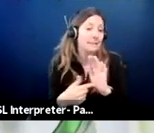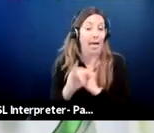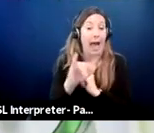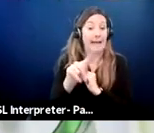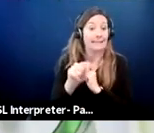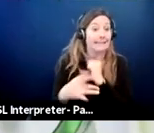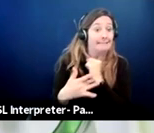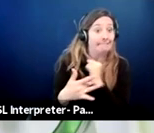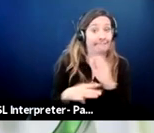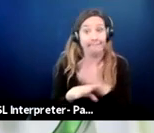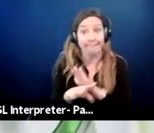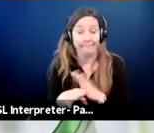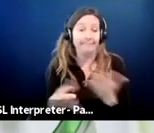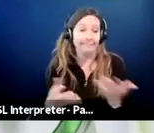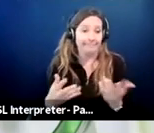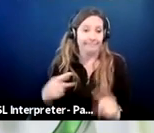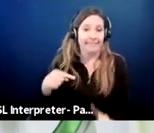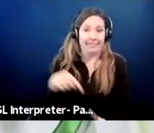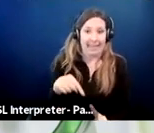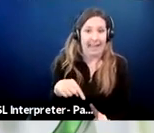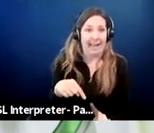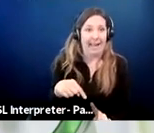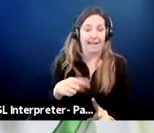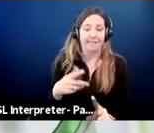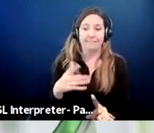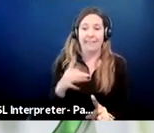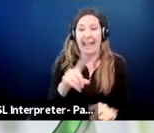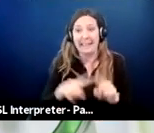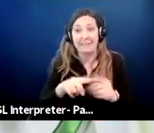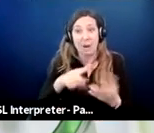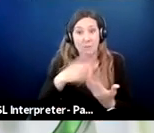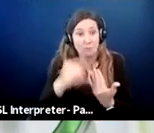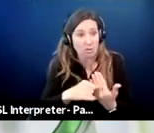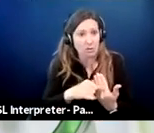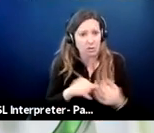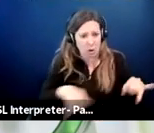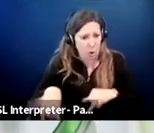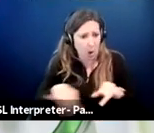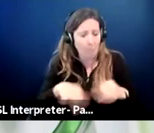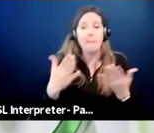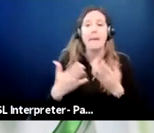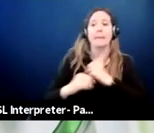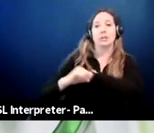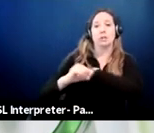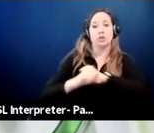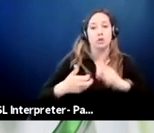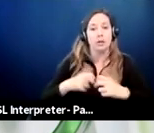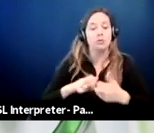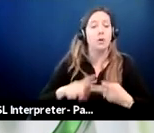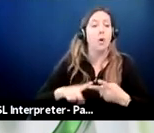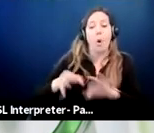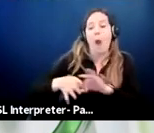or some sort of software and you've got 8 projects on the go, a common theme across all 8 projects might be security issues or latency